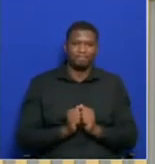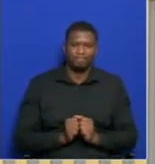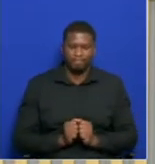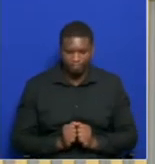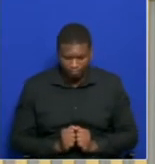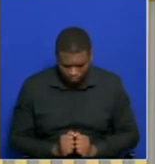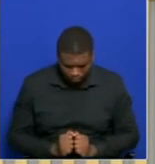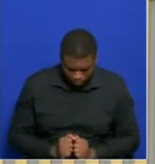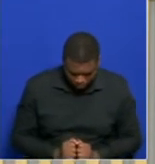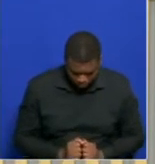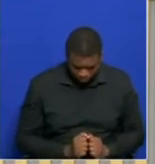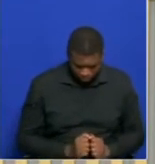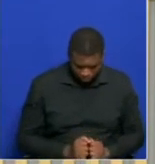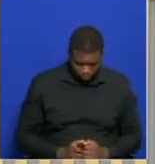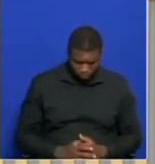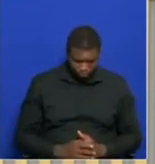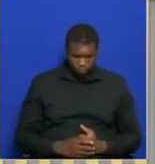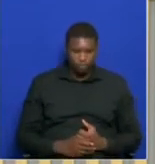Okay.